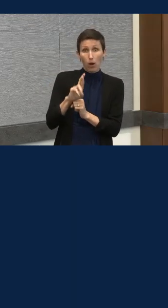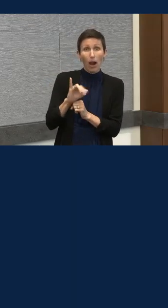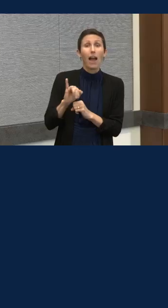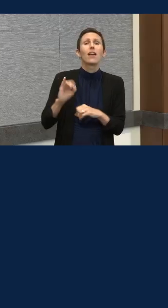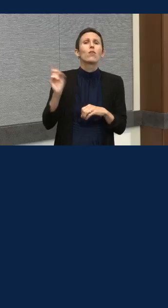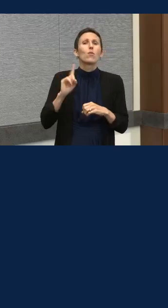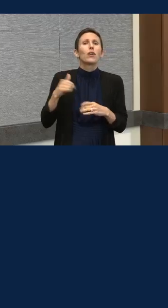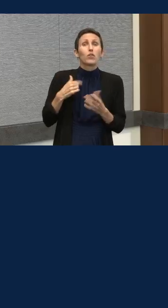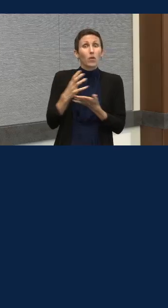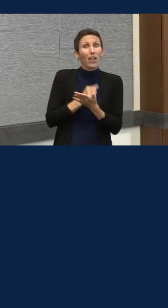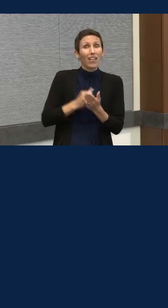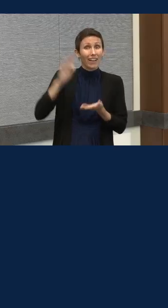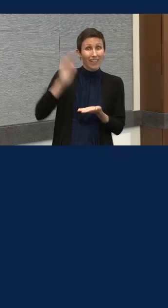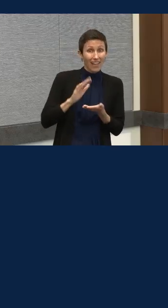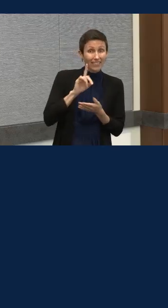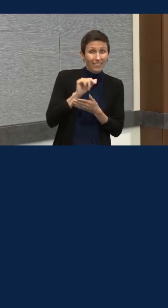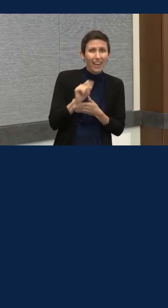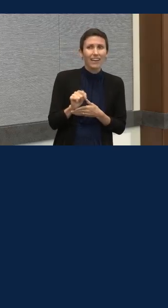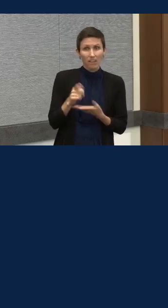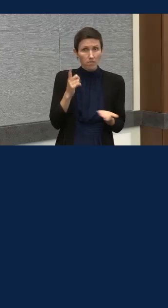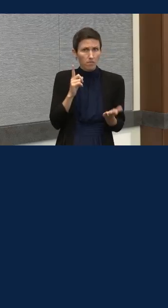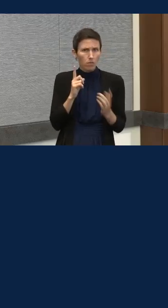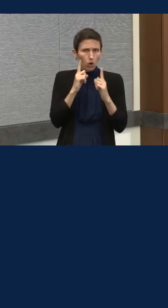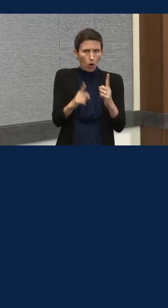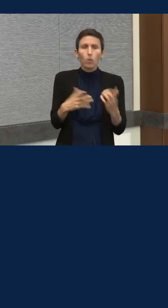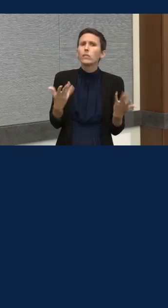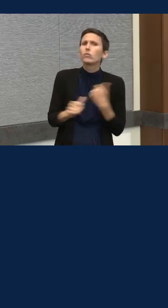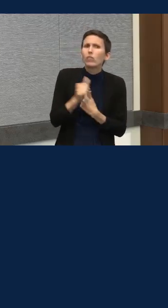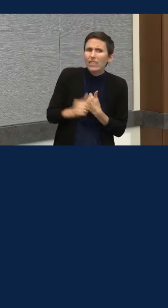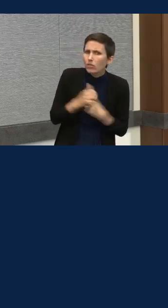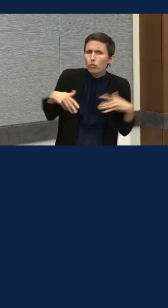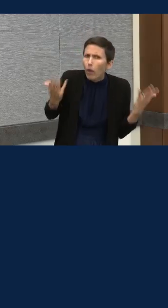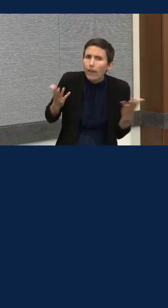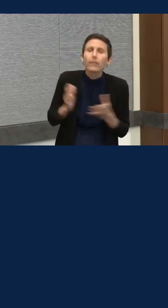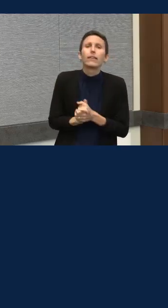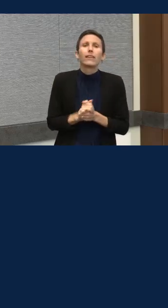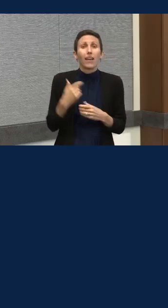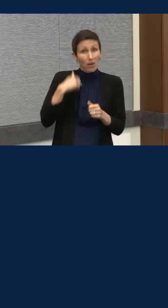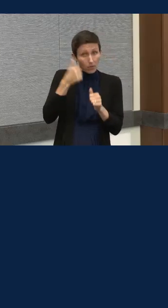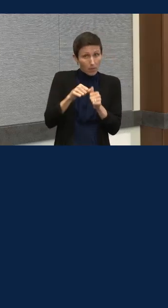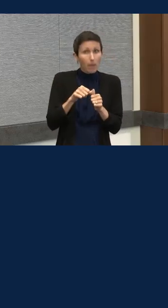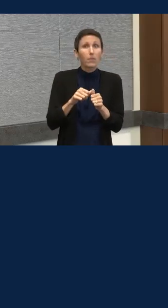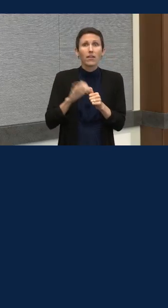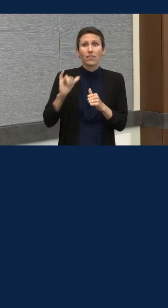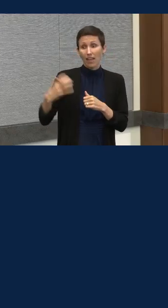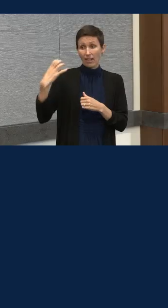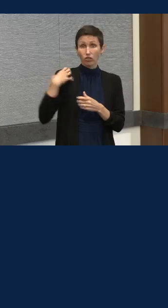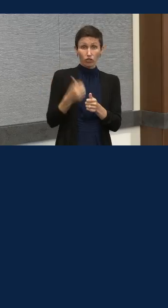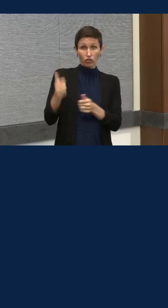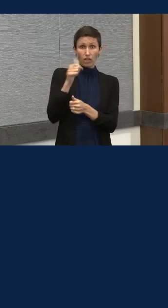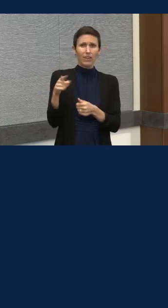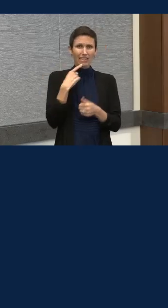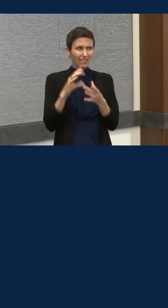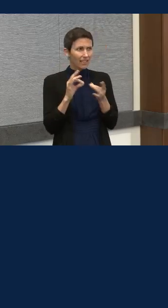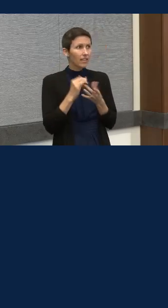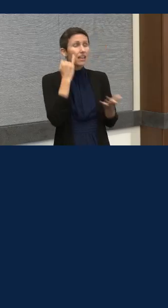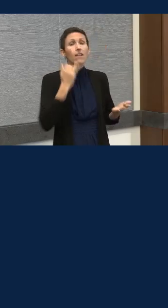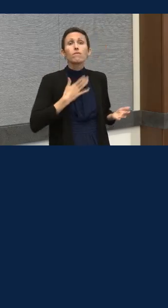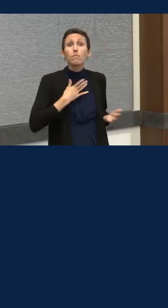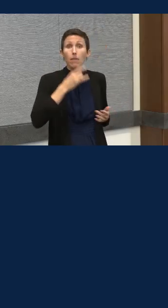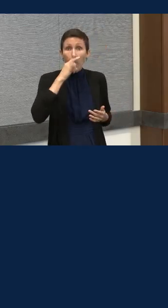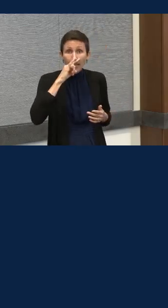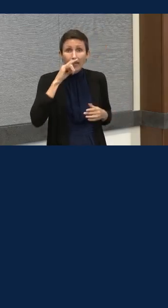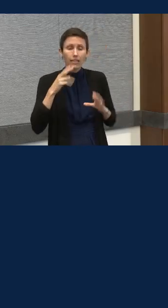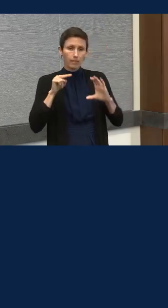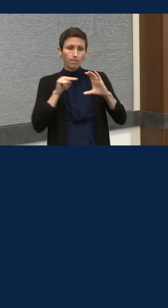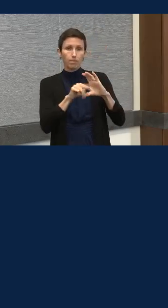Your question's about, is there risks associated with collecting less data? And I remember that chair of the study section said, if my kid's in an